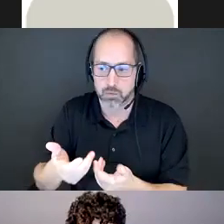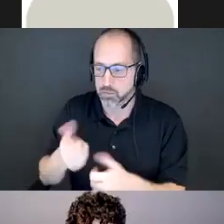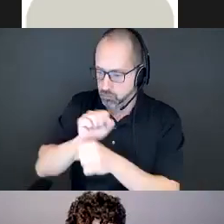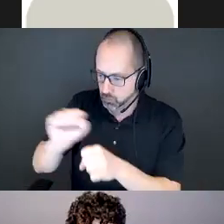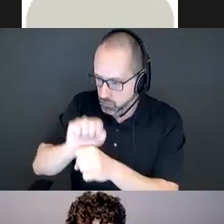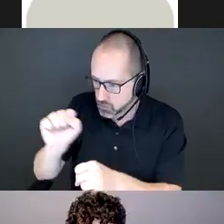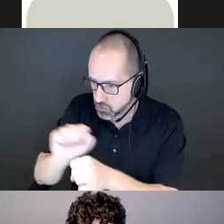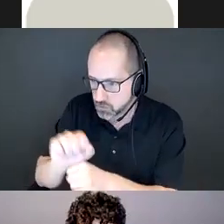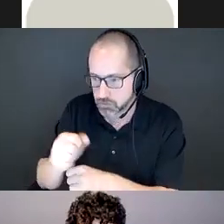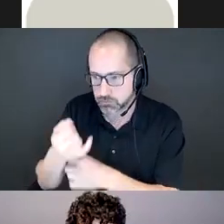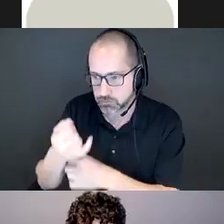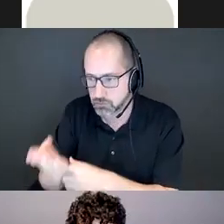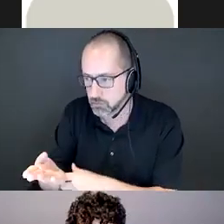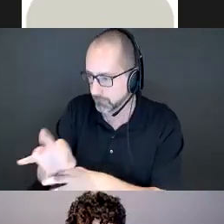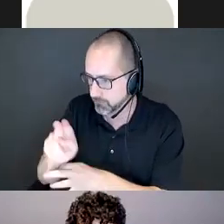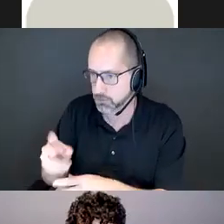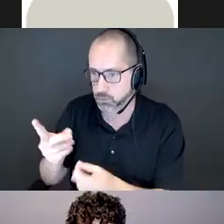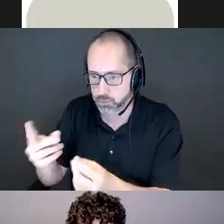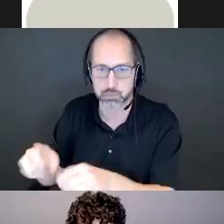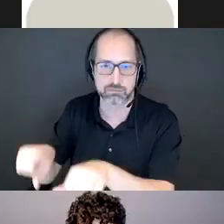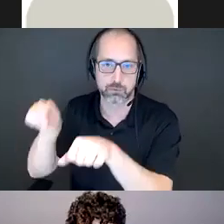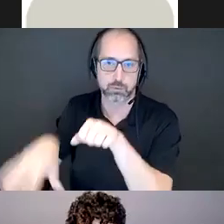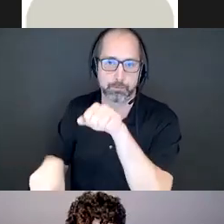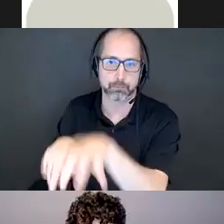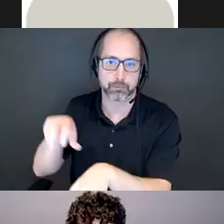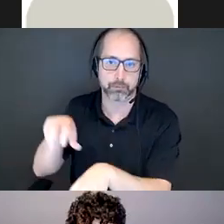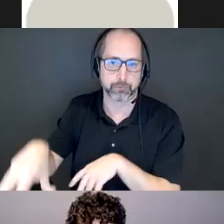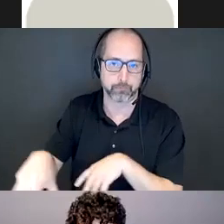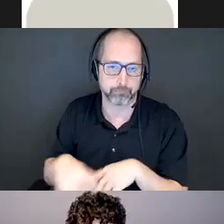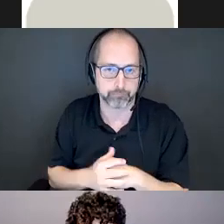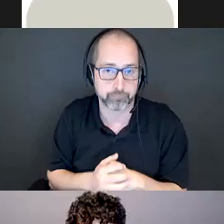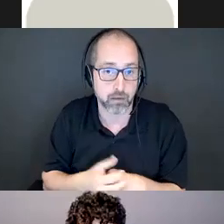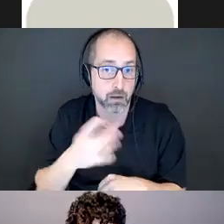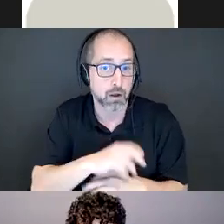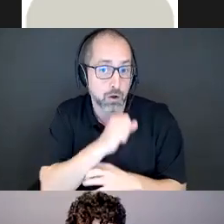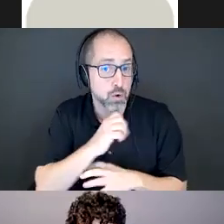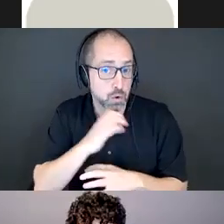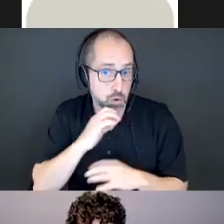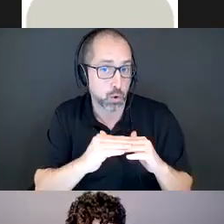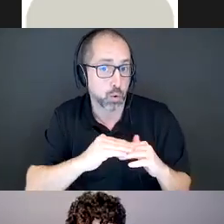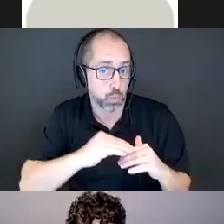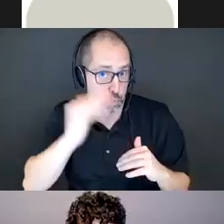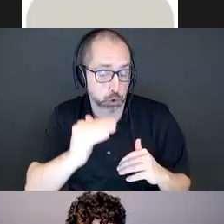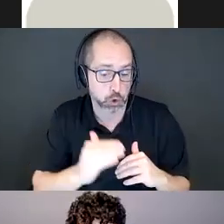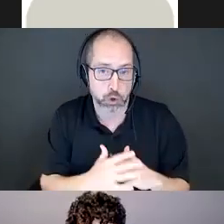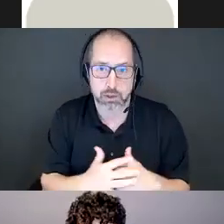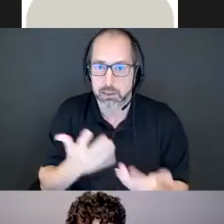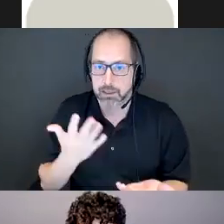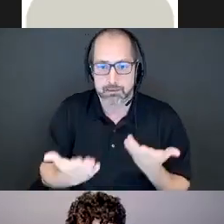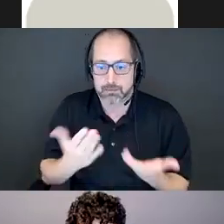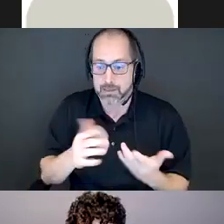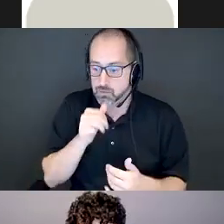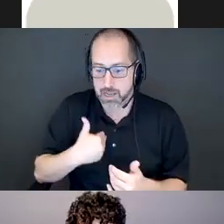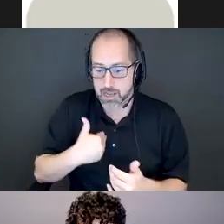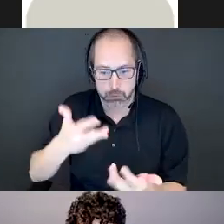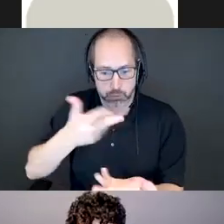or recreational activities are given up. And for older adults, the threshold's a little bit different because they may not have social obligations. They don't